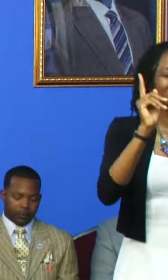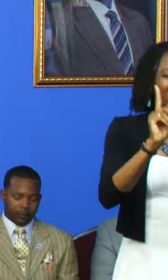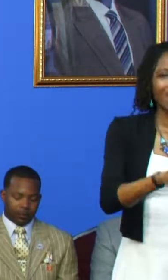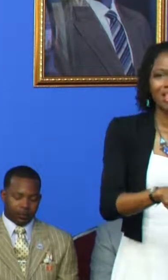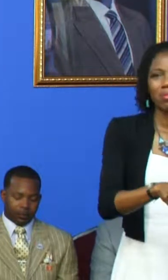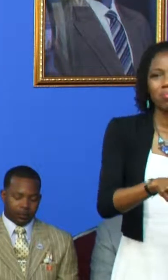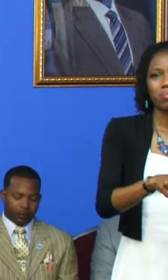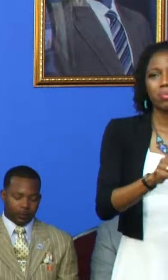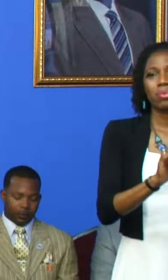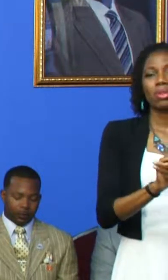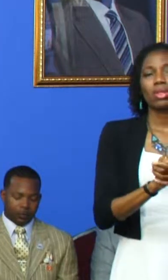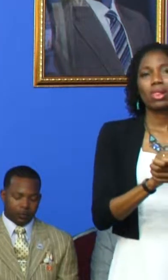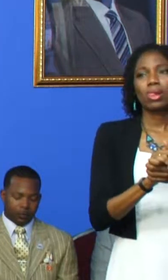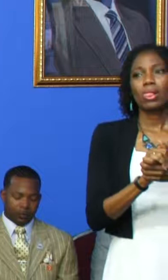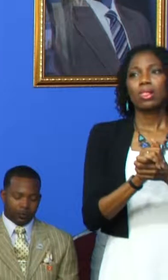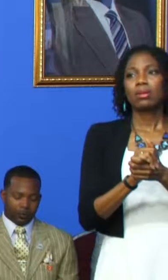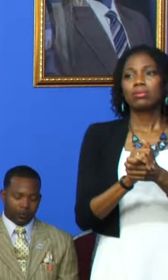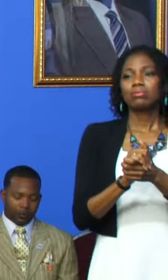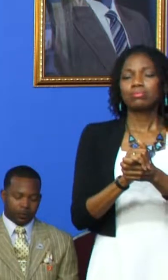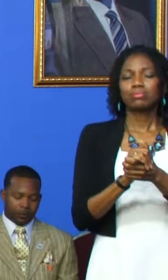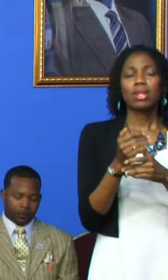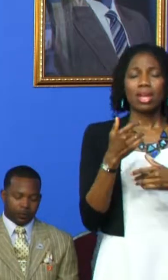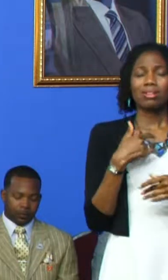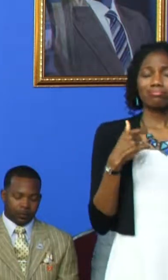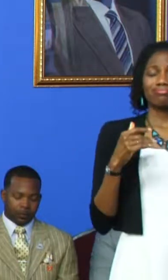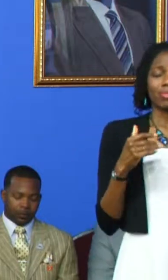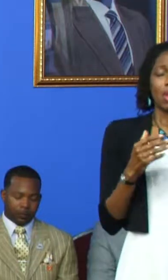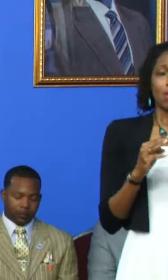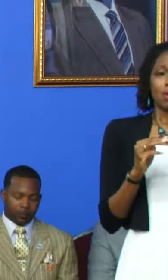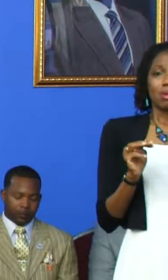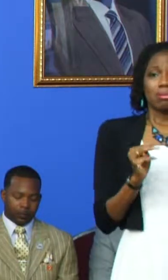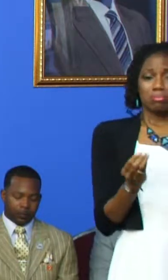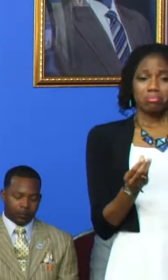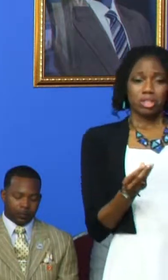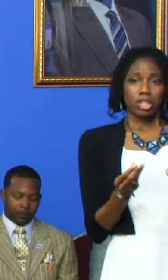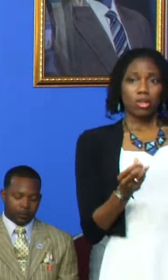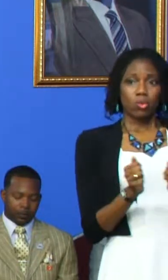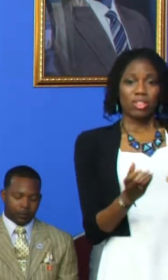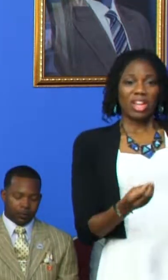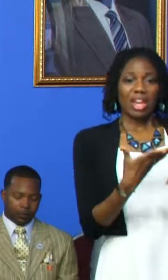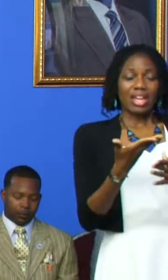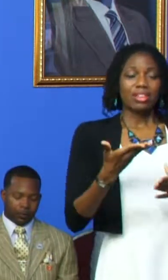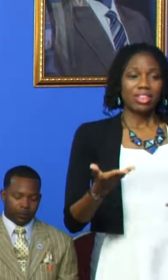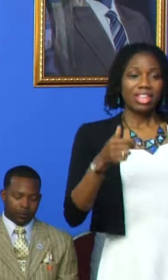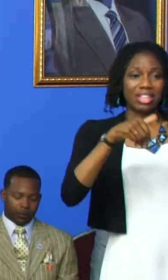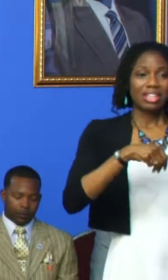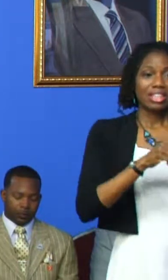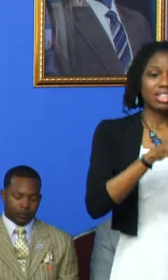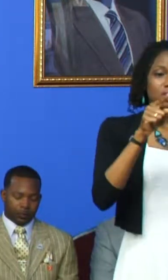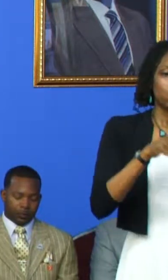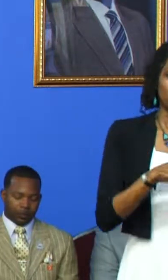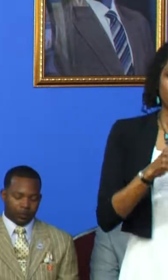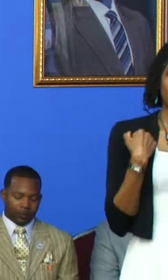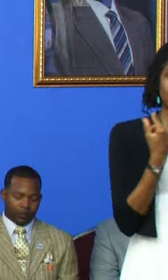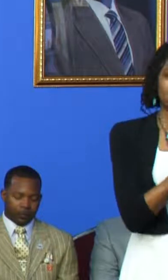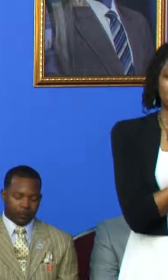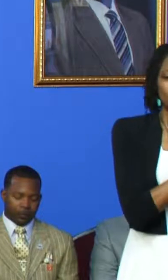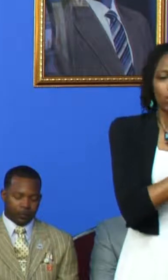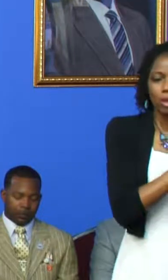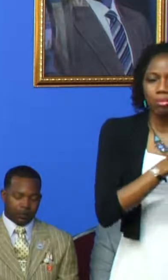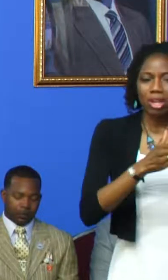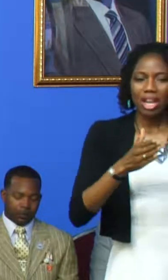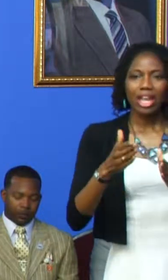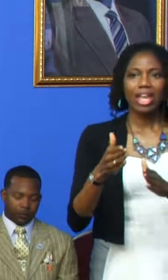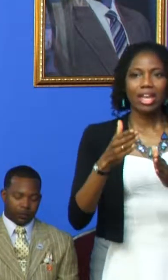When we deal with, I'm dealing with a lot of stuff this weekend as we organize and galvanize toward what we're doing